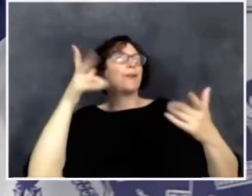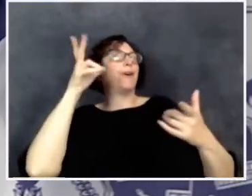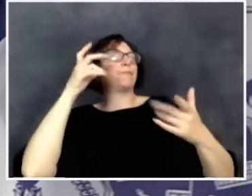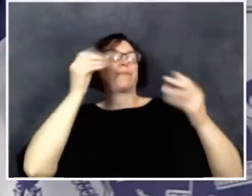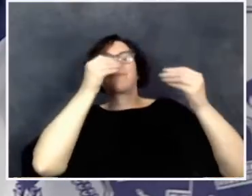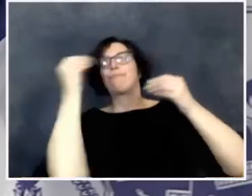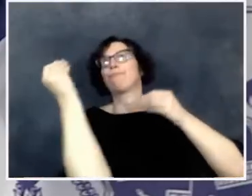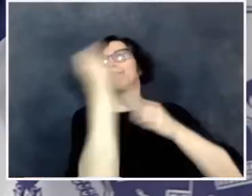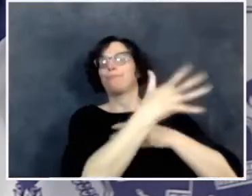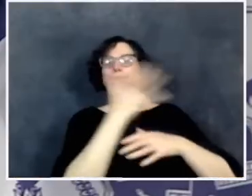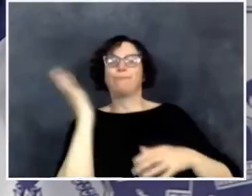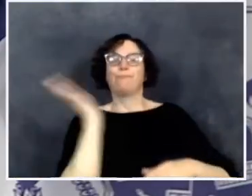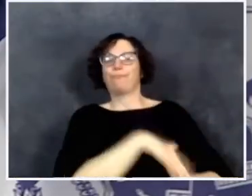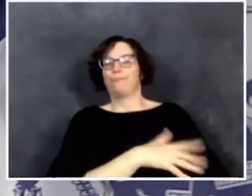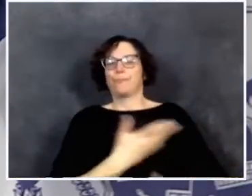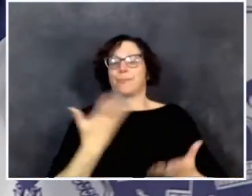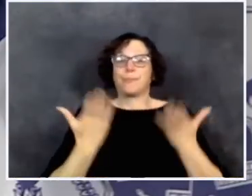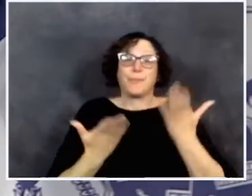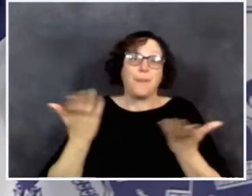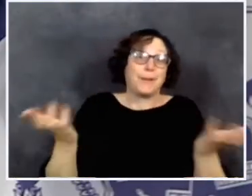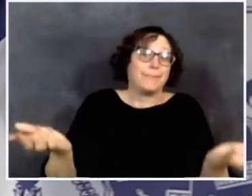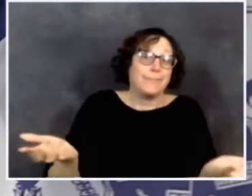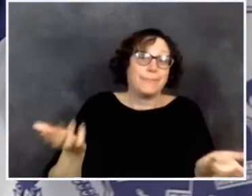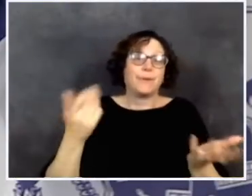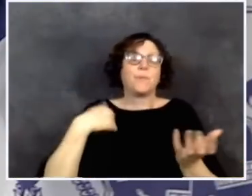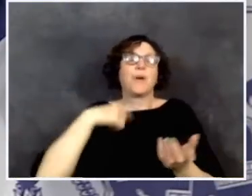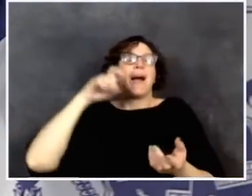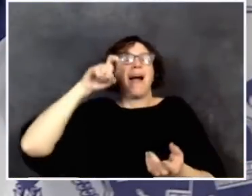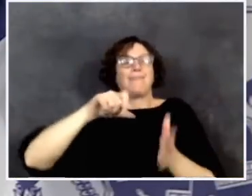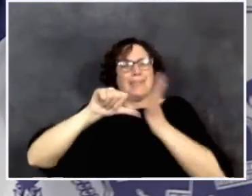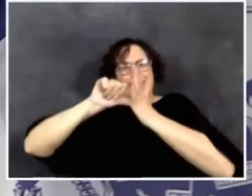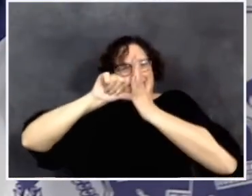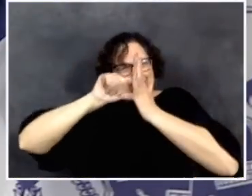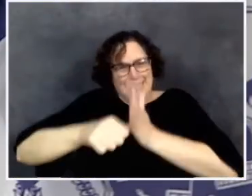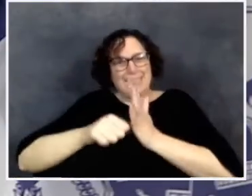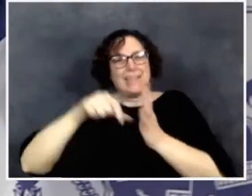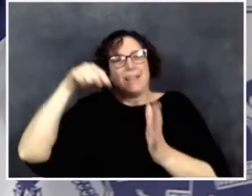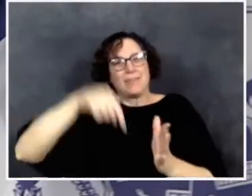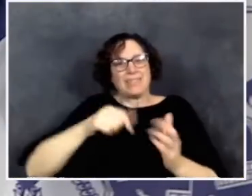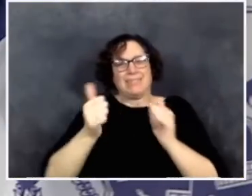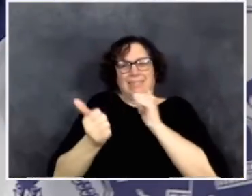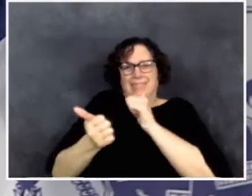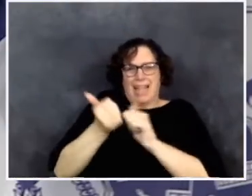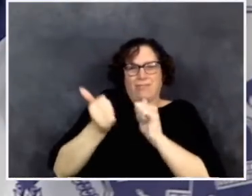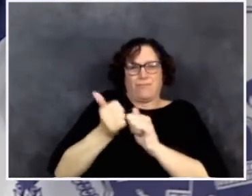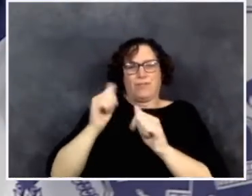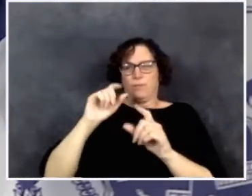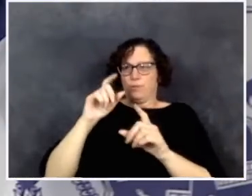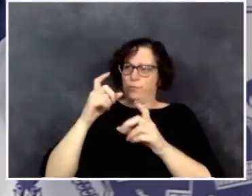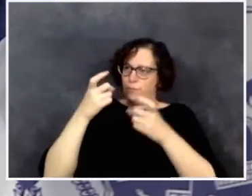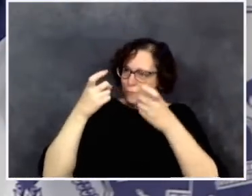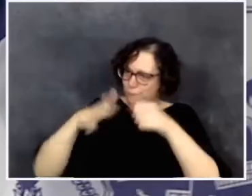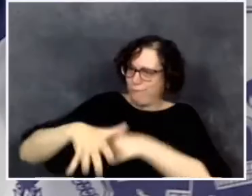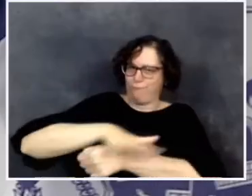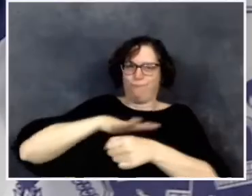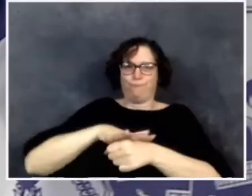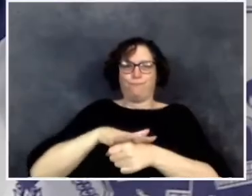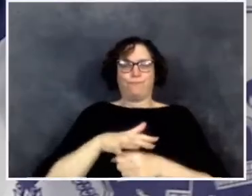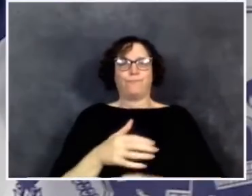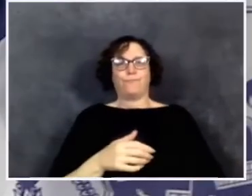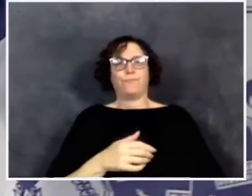this situation is. So I say, I want to say thank you to all the officers who went out there and broke that